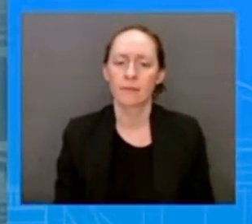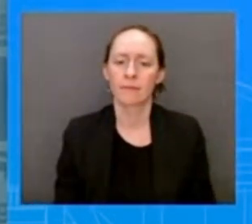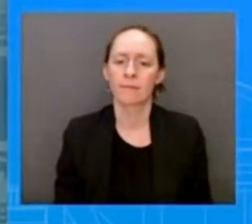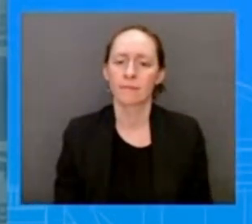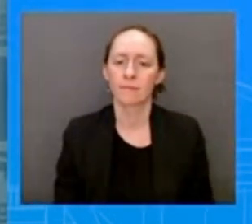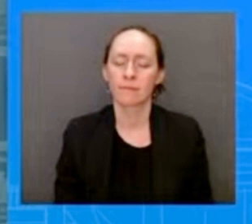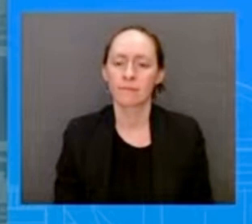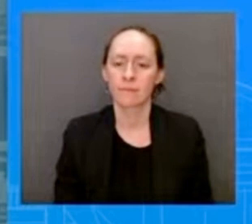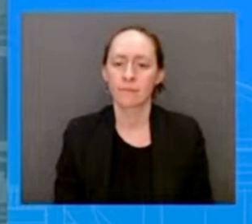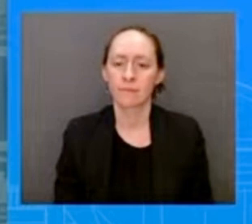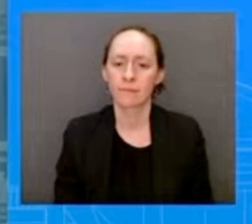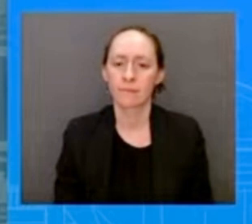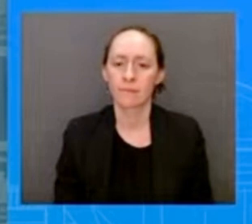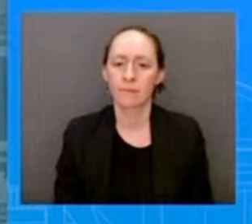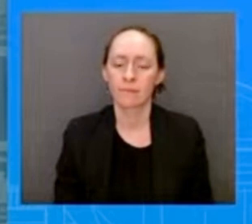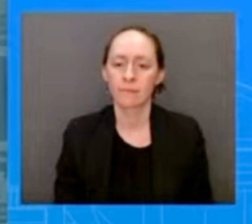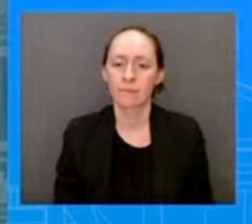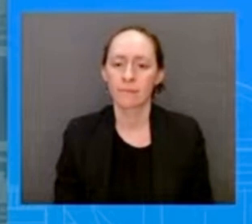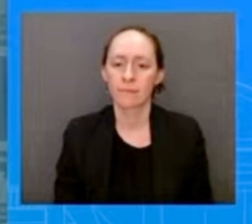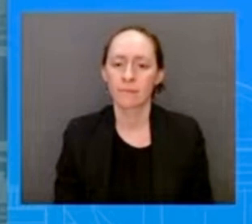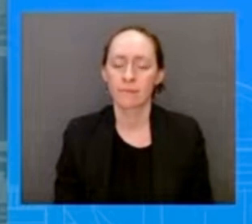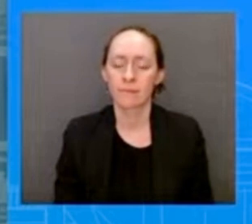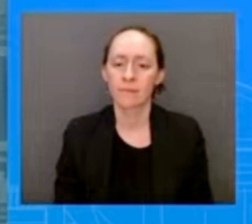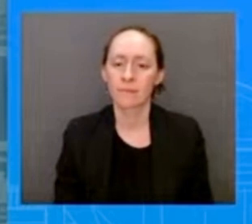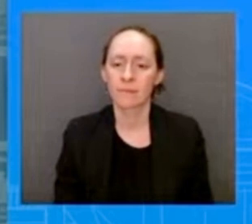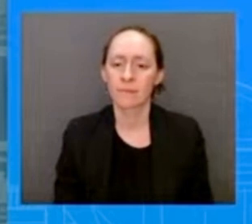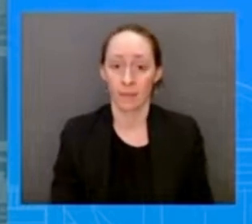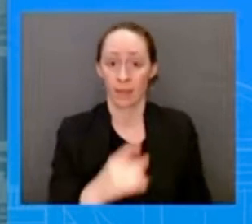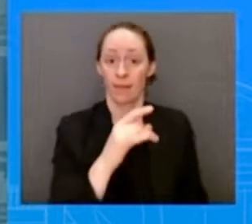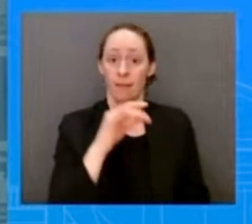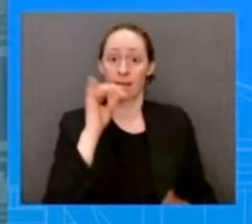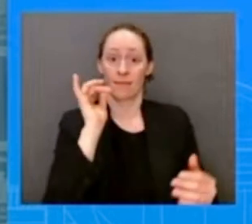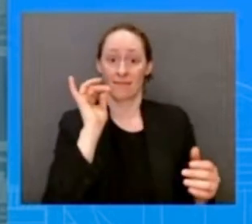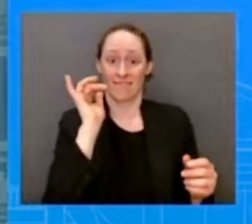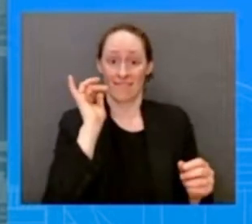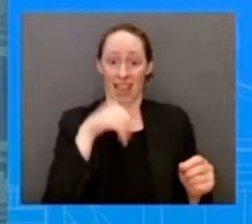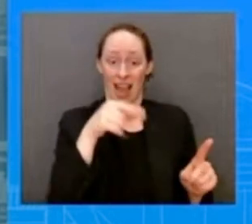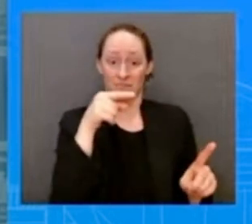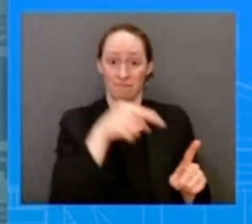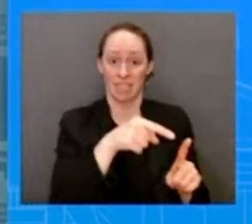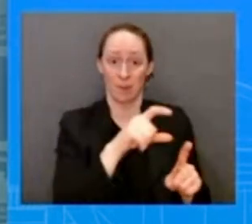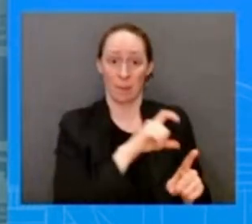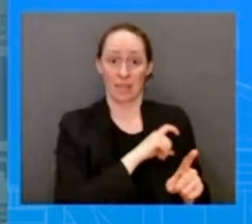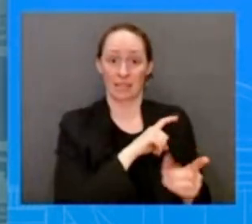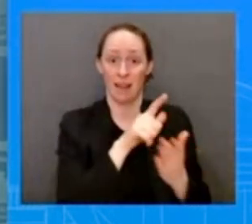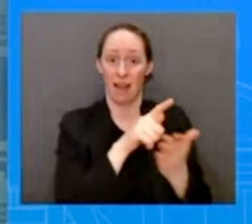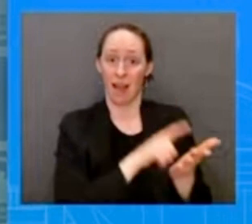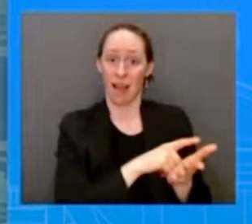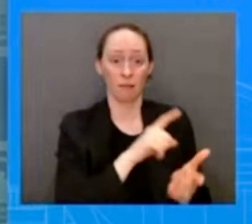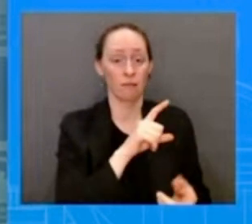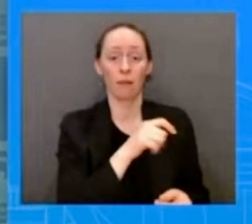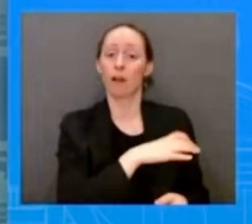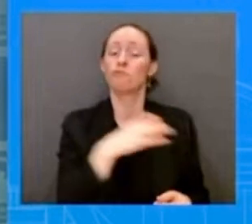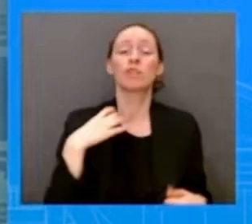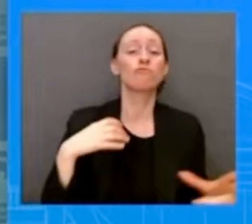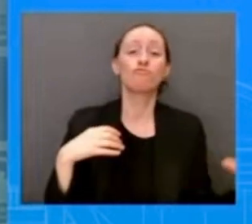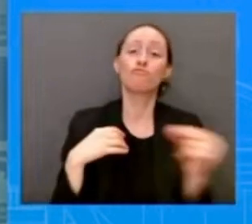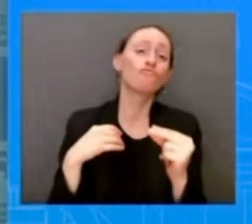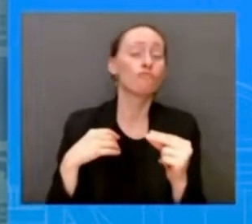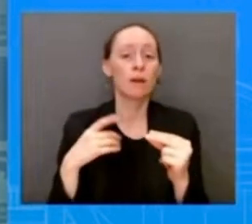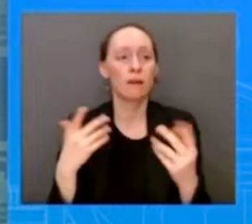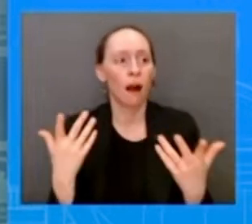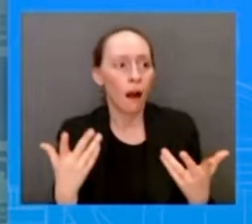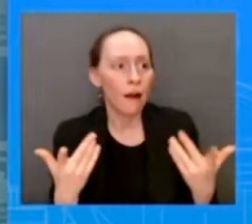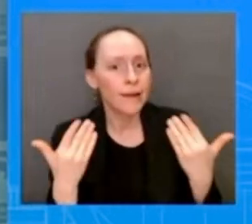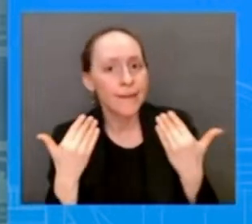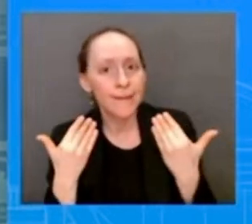worked in the last session, the president took action. He took historic action to deal with an issue that was affecting communities. That